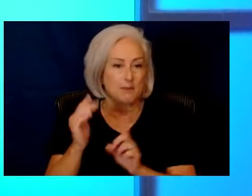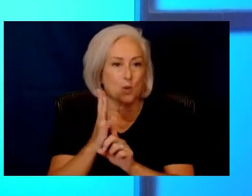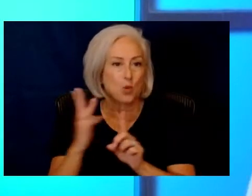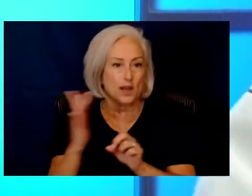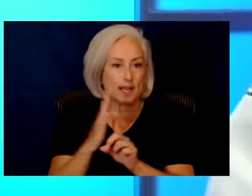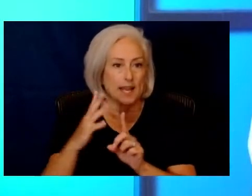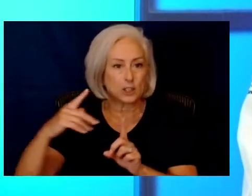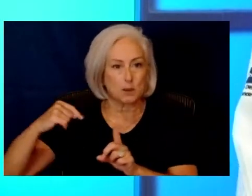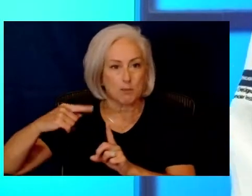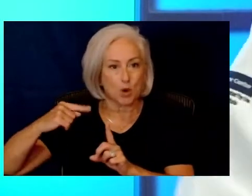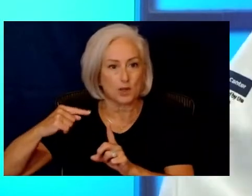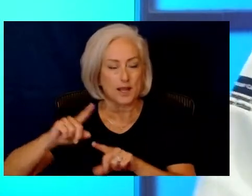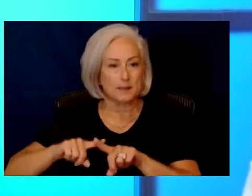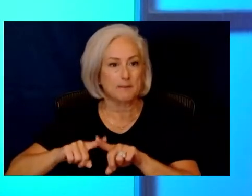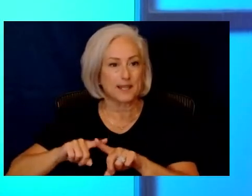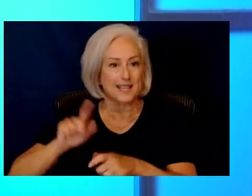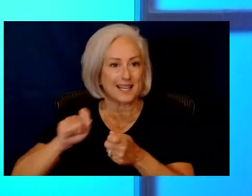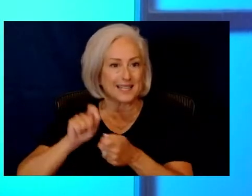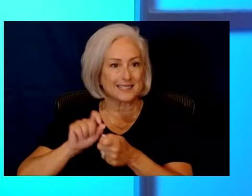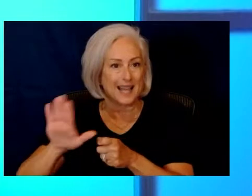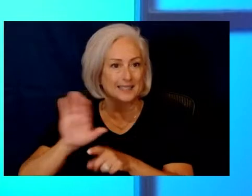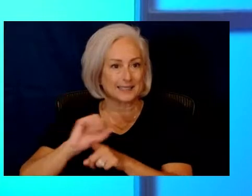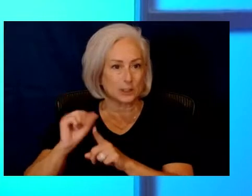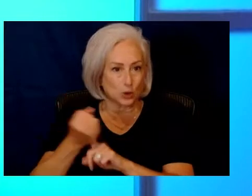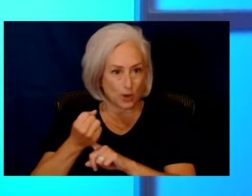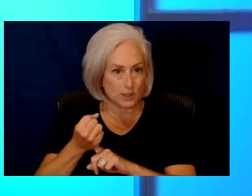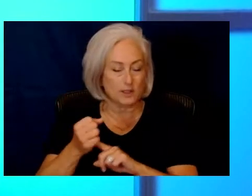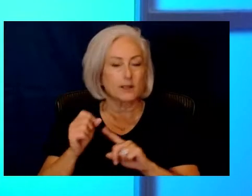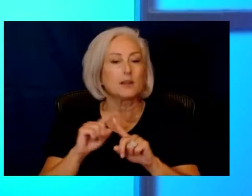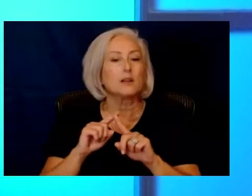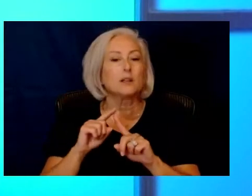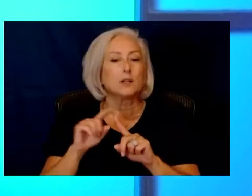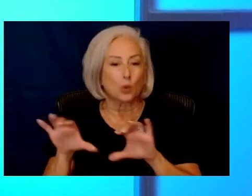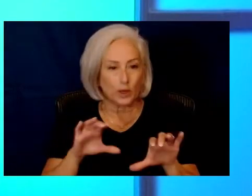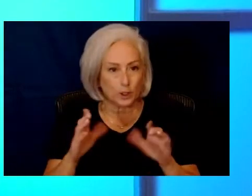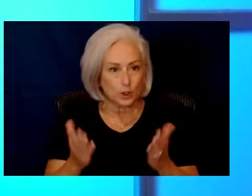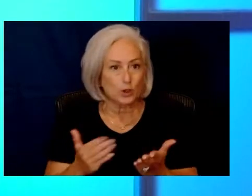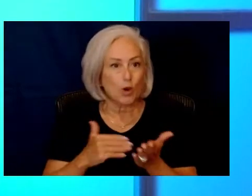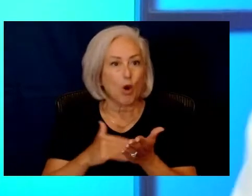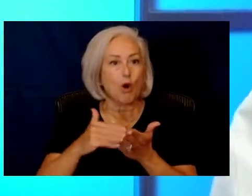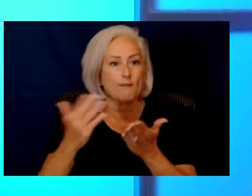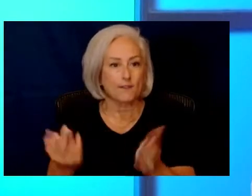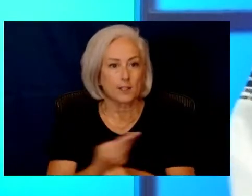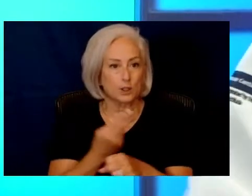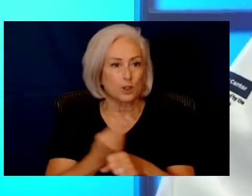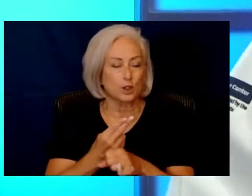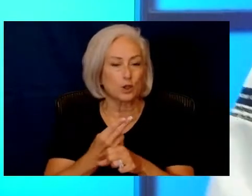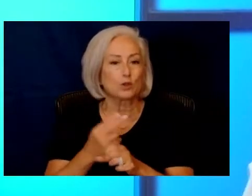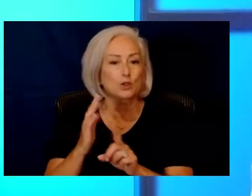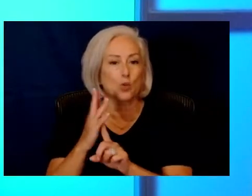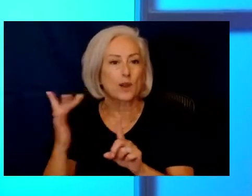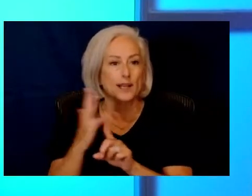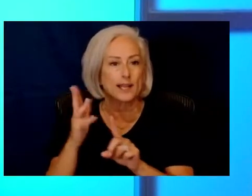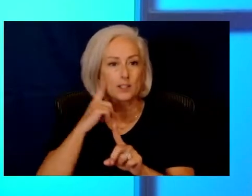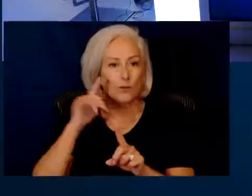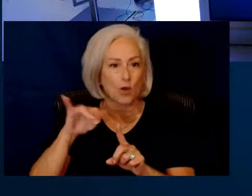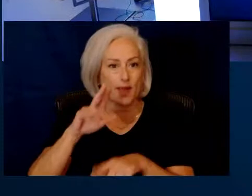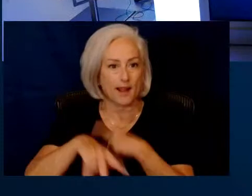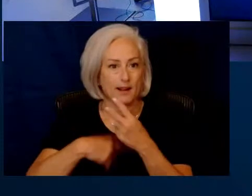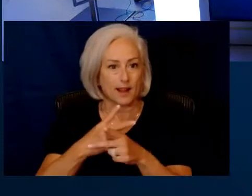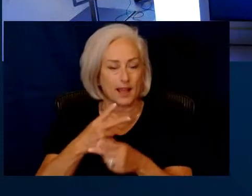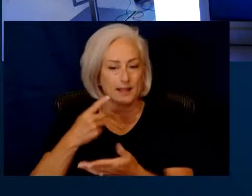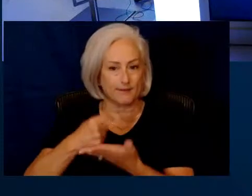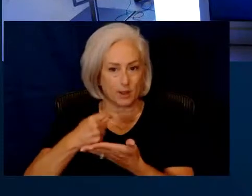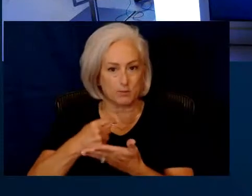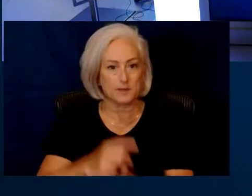think it depends on the exact situation, but we actually do often use radiation therapy for that situation for patients. We need to know a